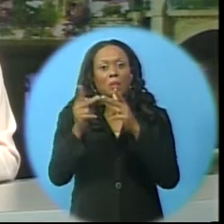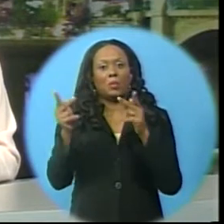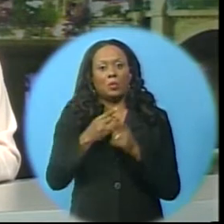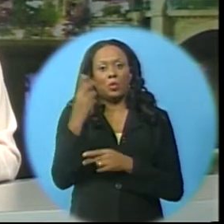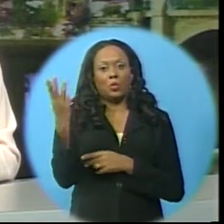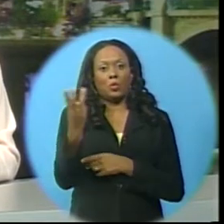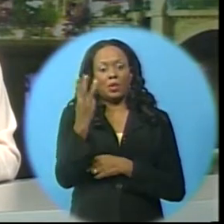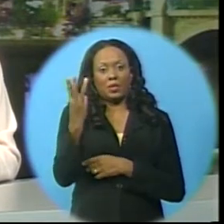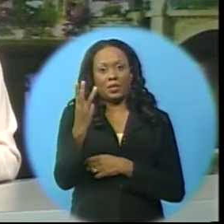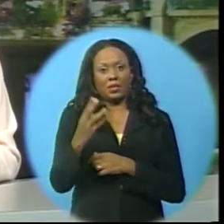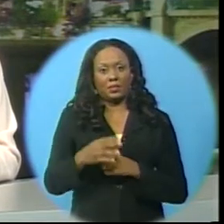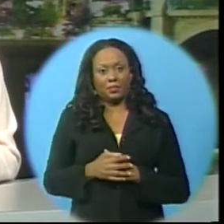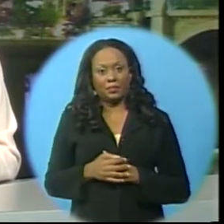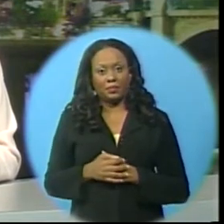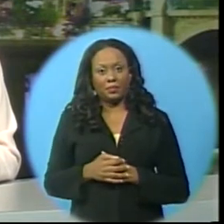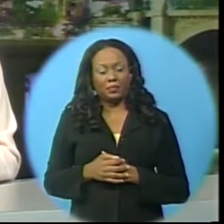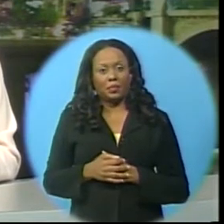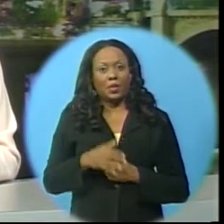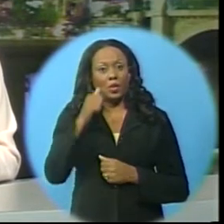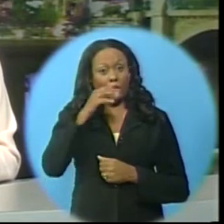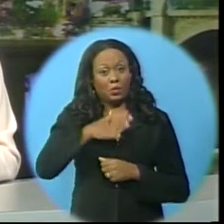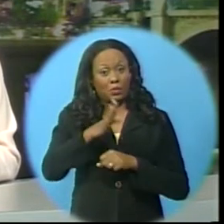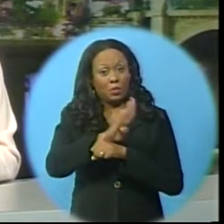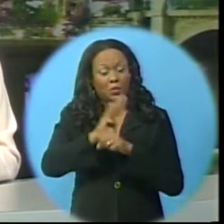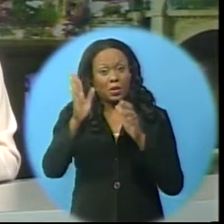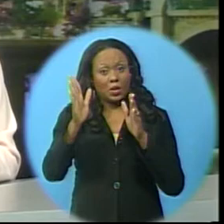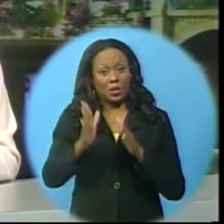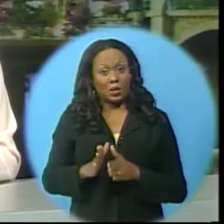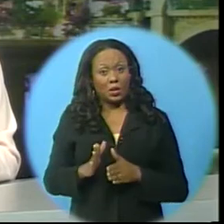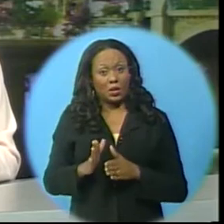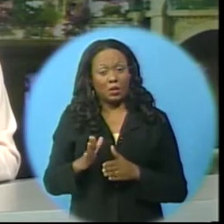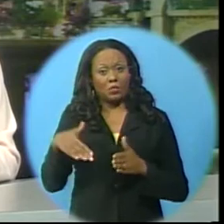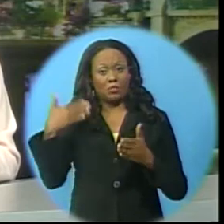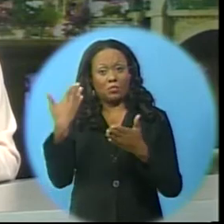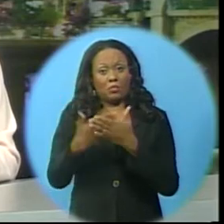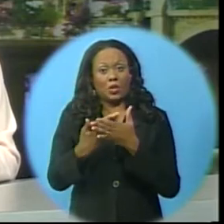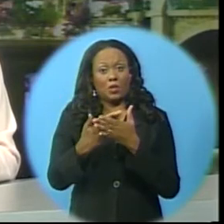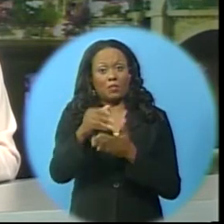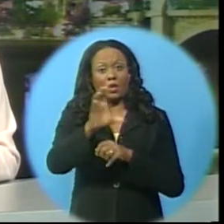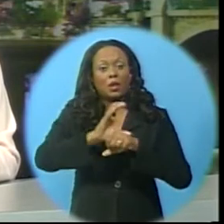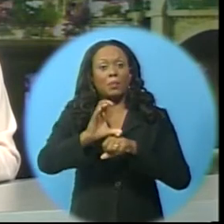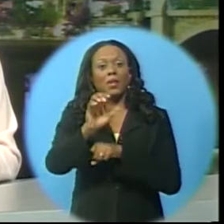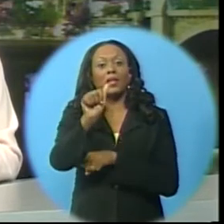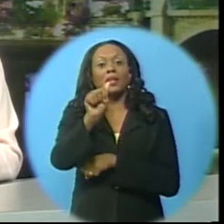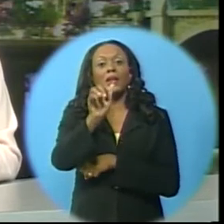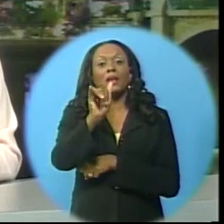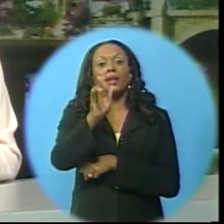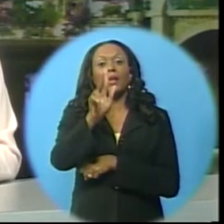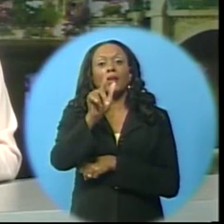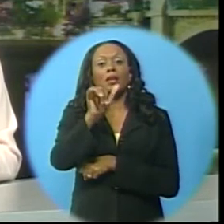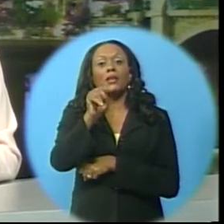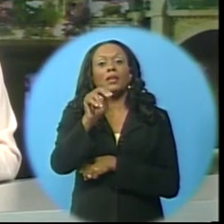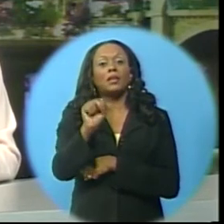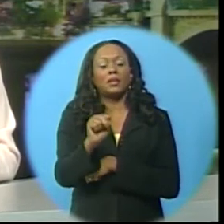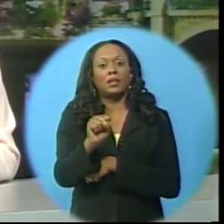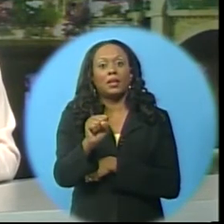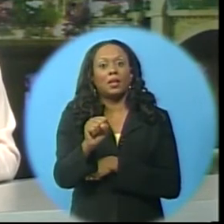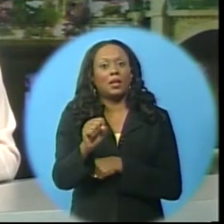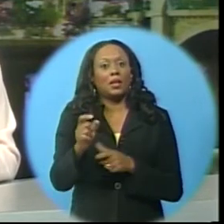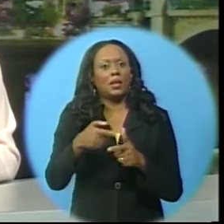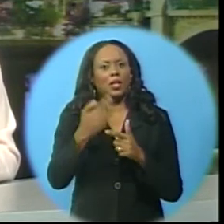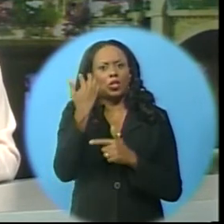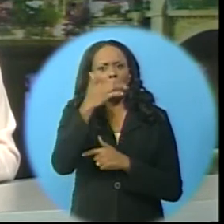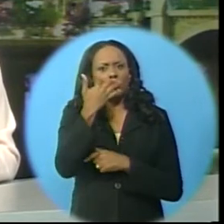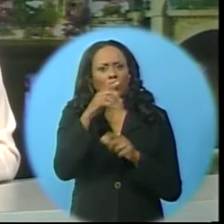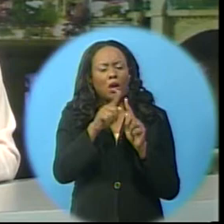Wednesday Foster, a Barbadian Had earlier arrived On a Caribbean Airlines flight From Georgetown She was referred to customs By